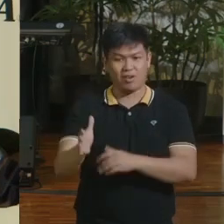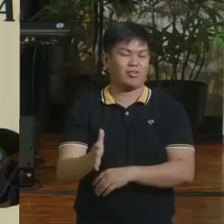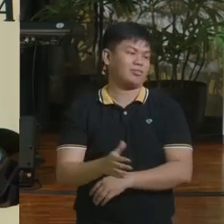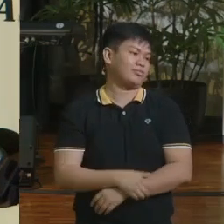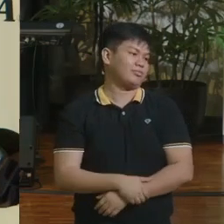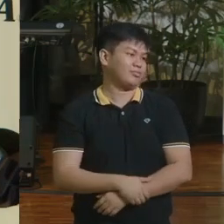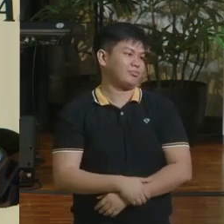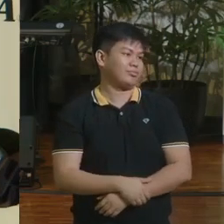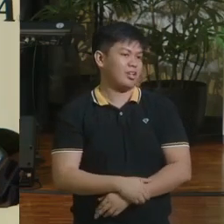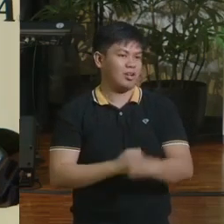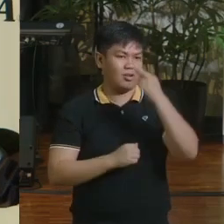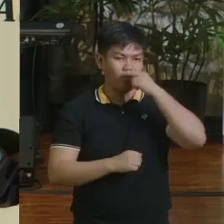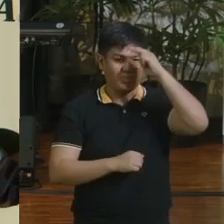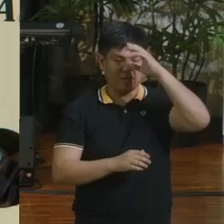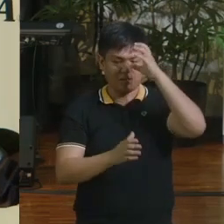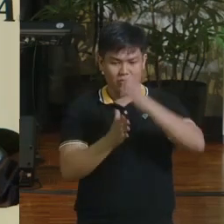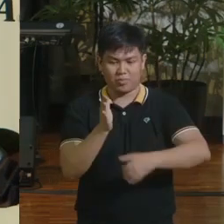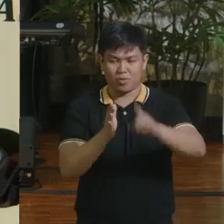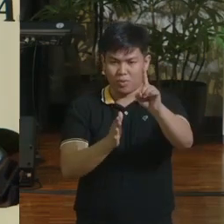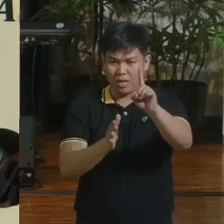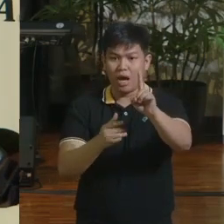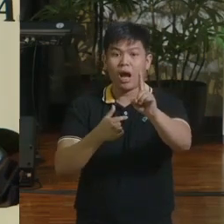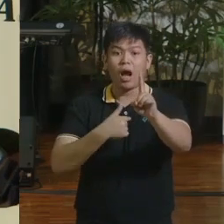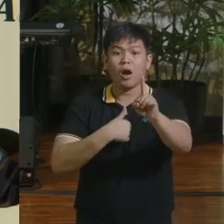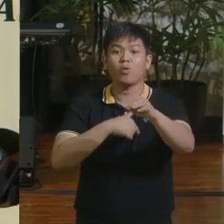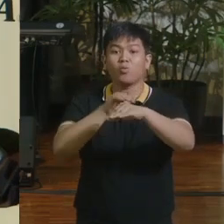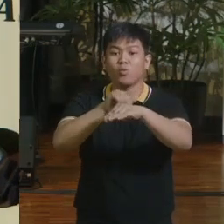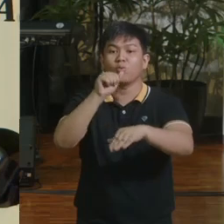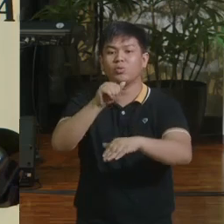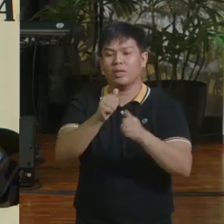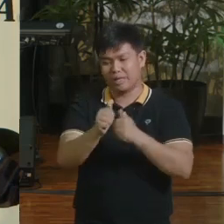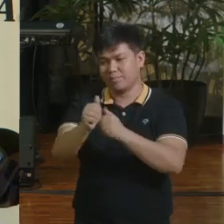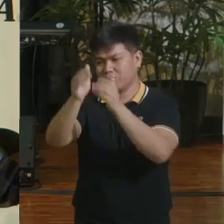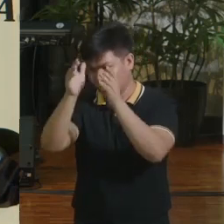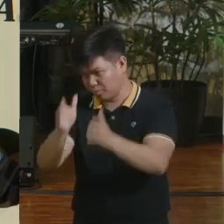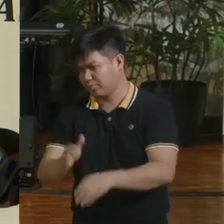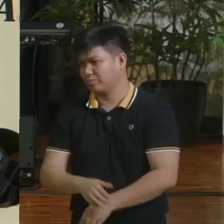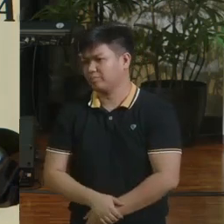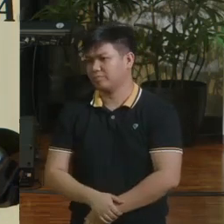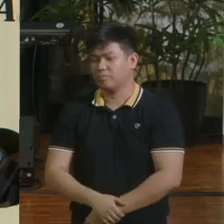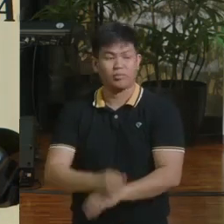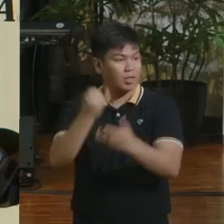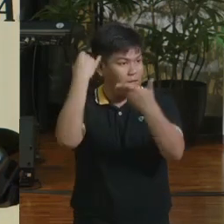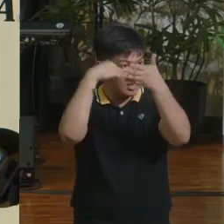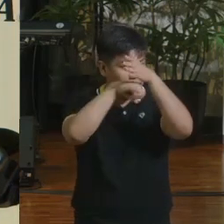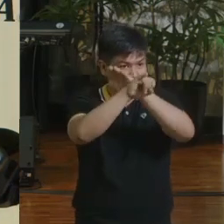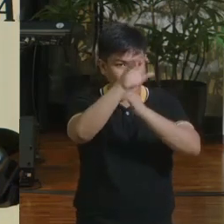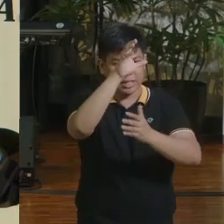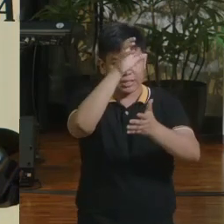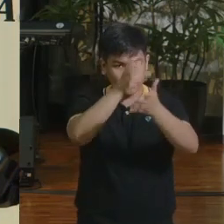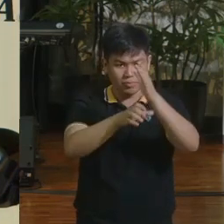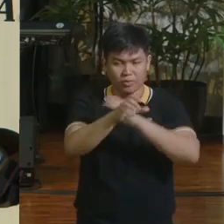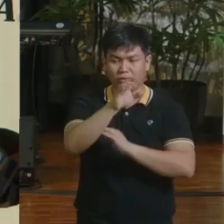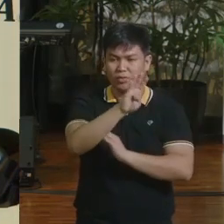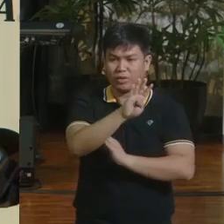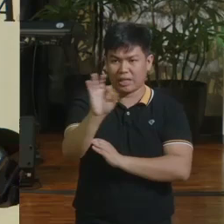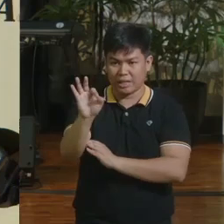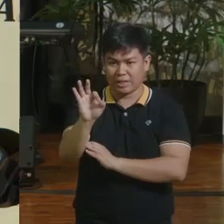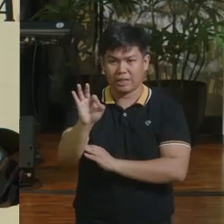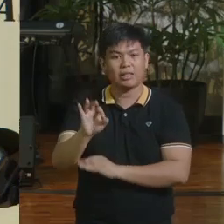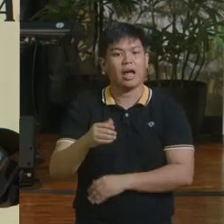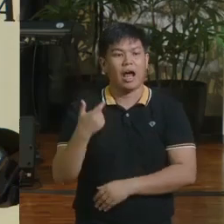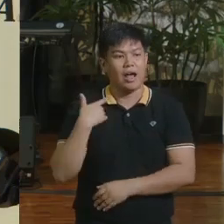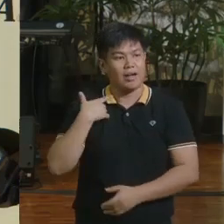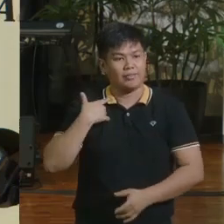Kaya nga sa Romans 1, sabi niya, I'm called to be an apostle. Parang si Isaiah, sa Isaiah 49:1, meron dinidescribe si